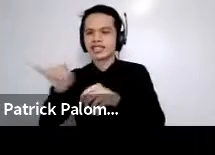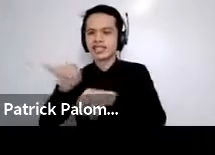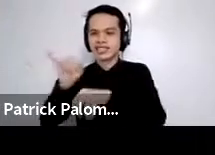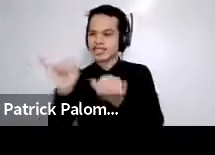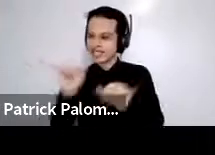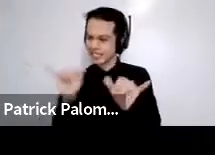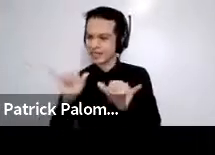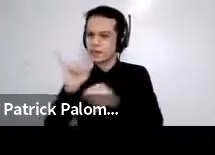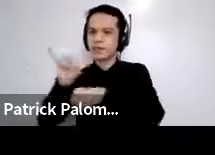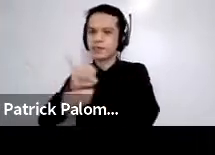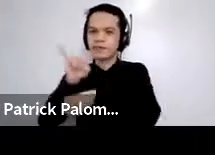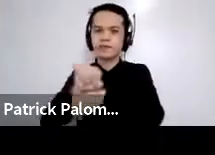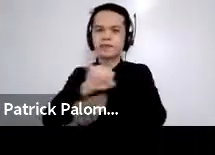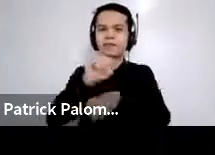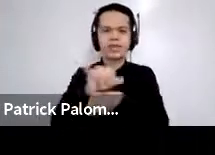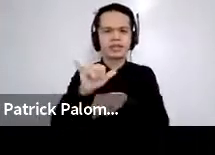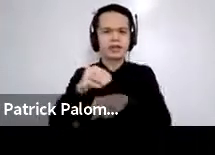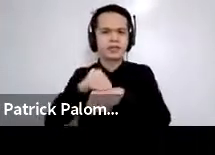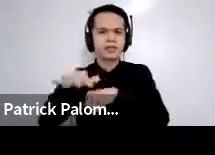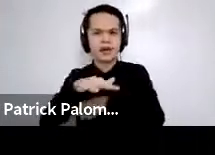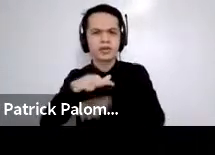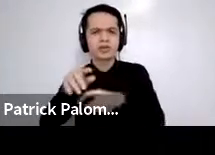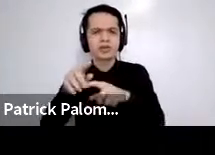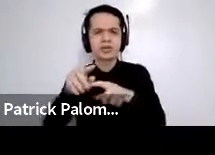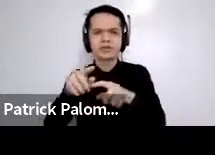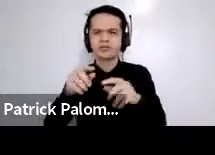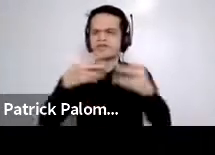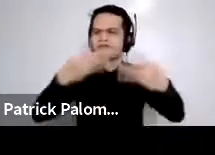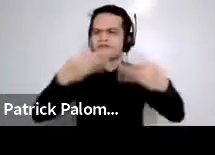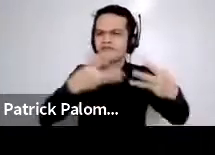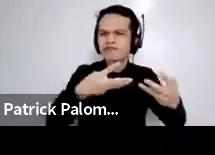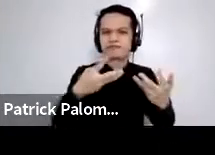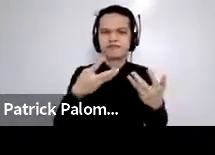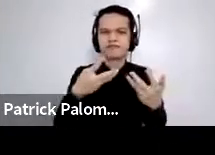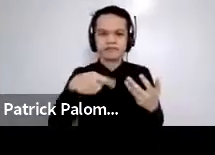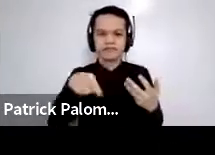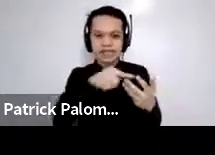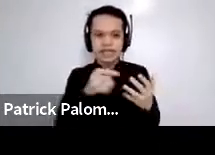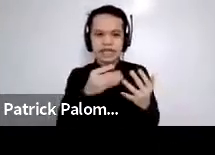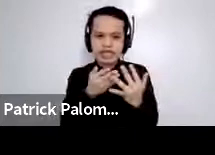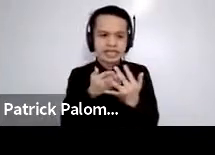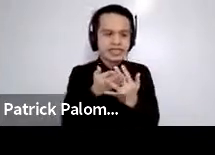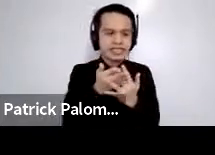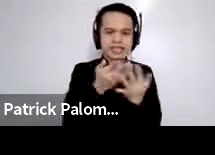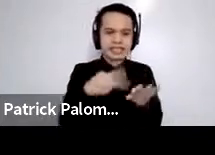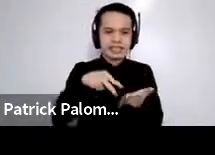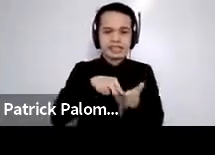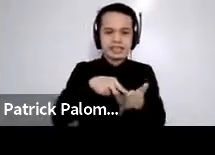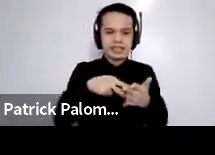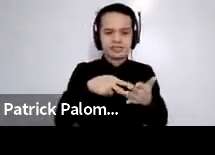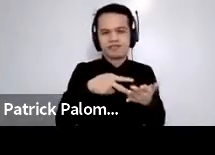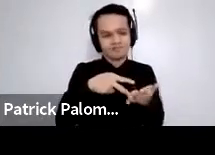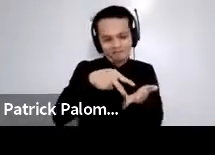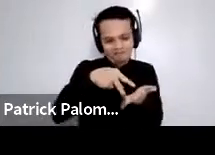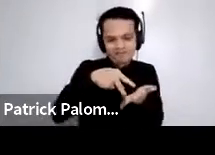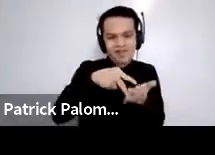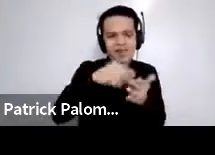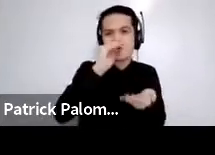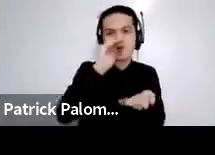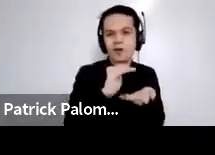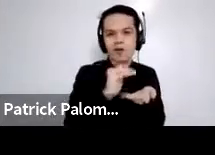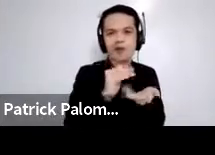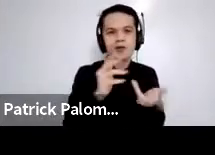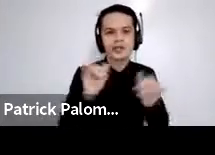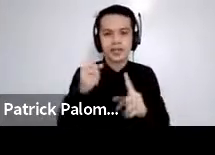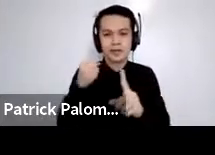by armed conflict, their resilience and capacity to cope are very low. The humanitarian impact of such complex situation